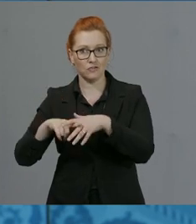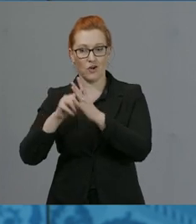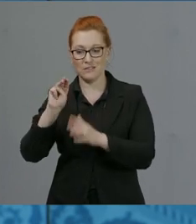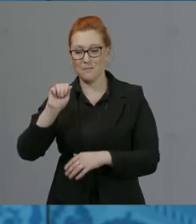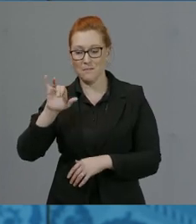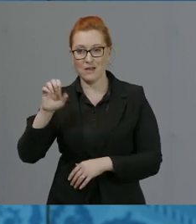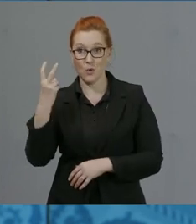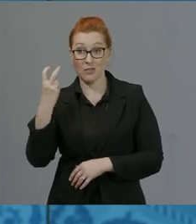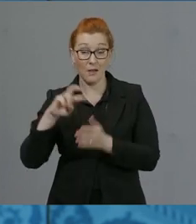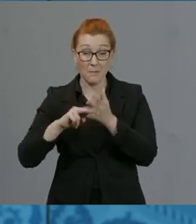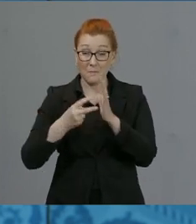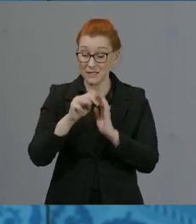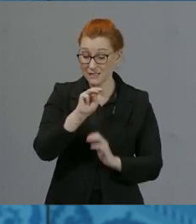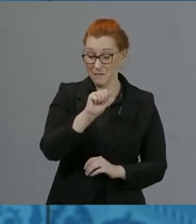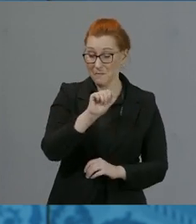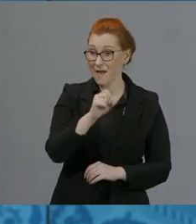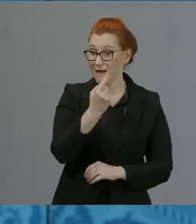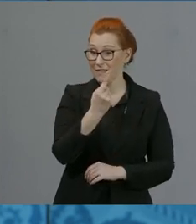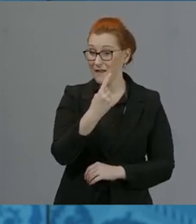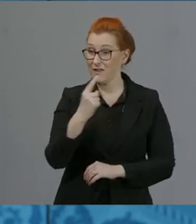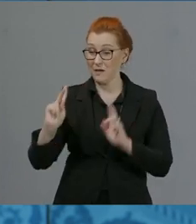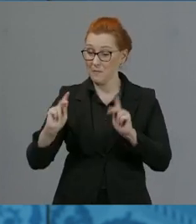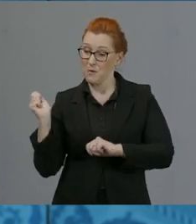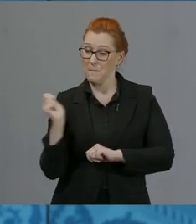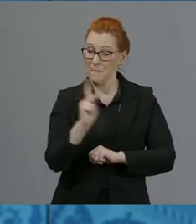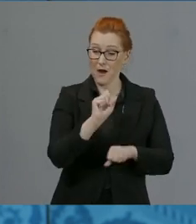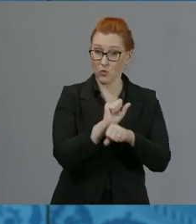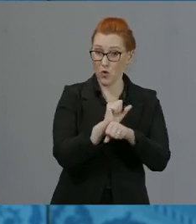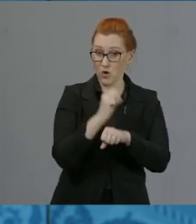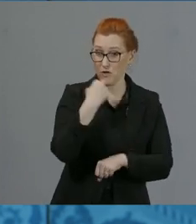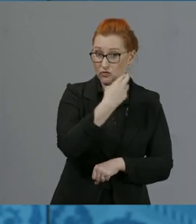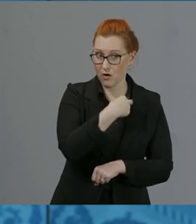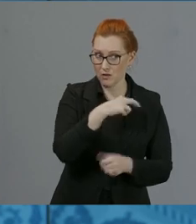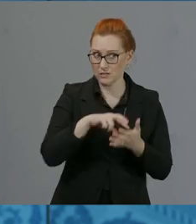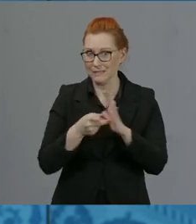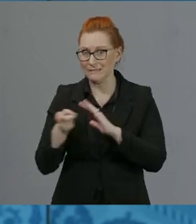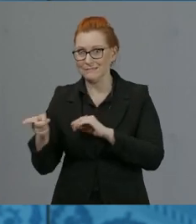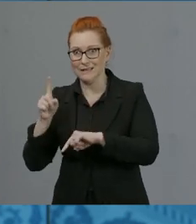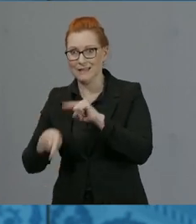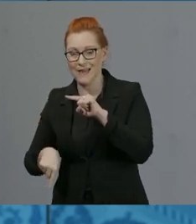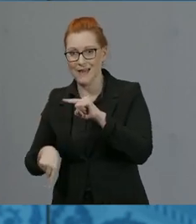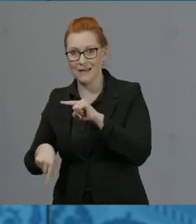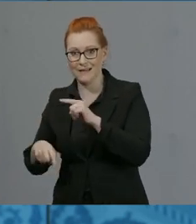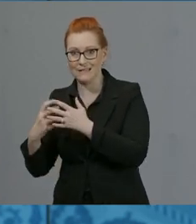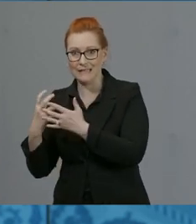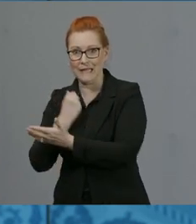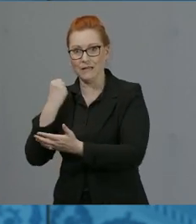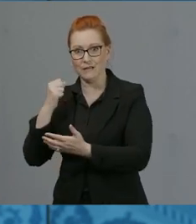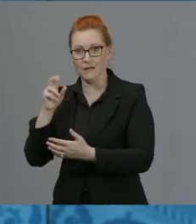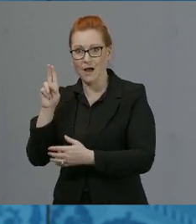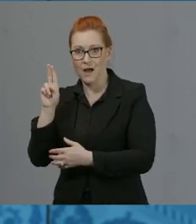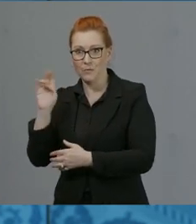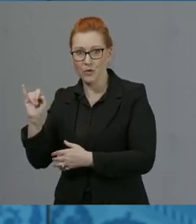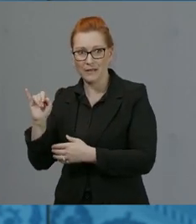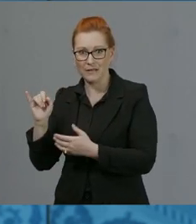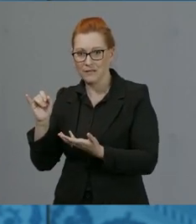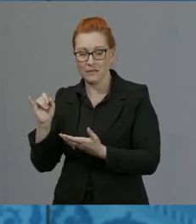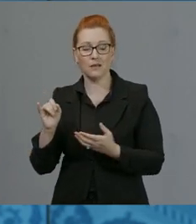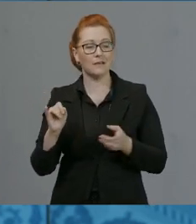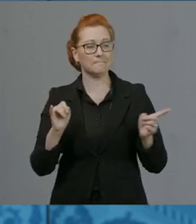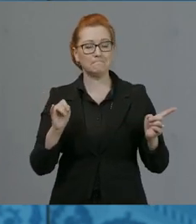are they no longer eligible for that money that they have yet to get in like 2 months or something? So, Matt, it's a good question. It's one I don't have the answer to. I'll get you the answer